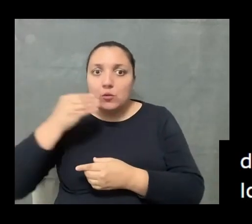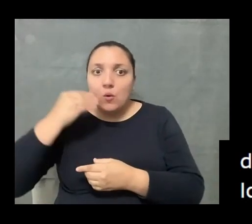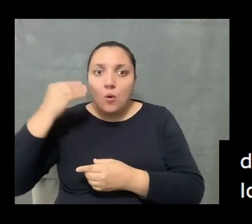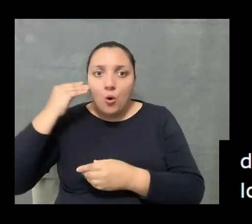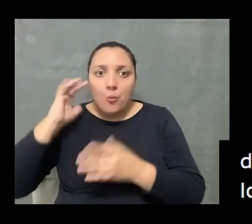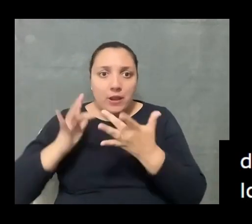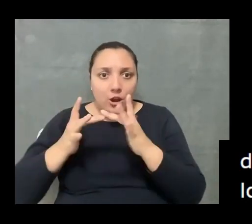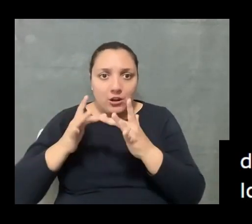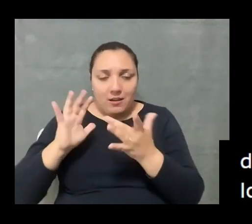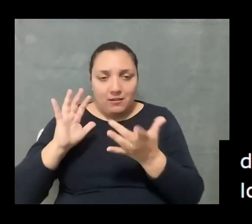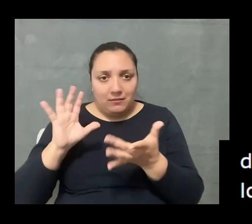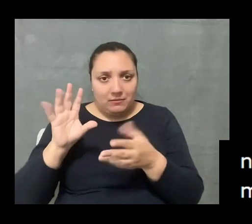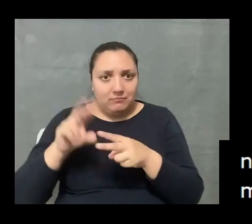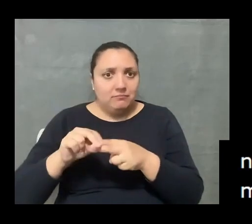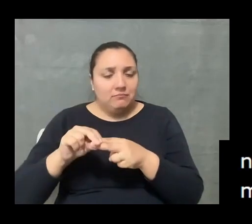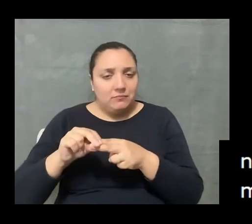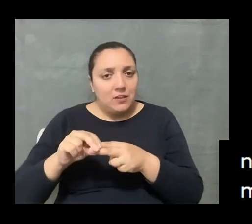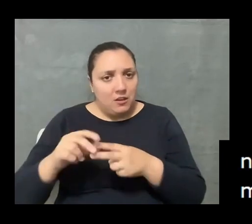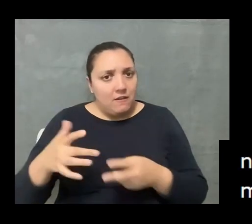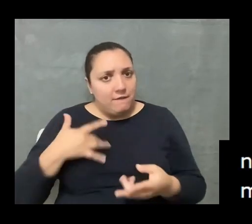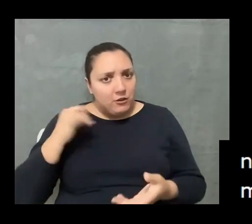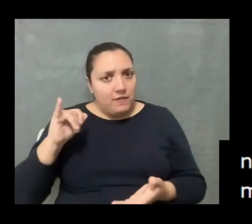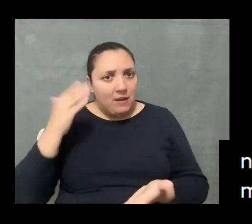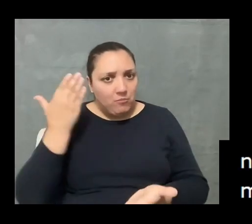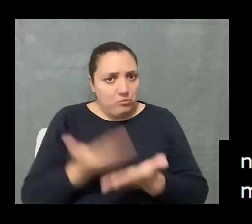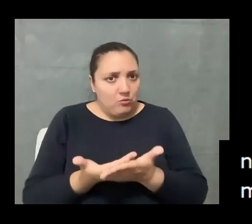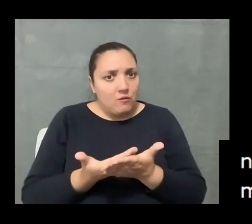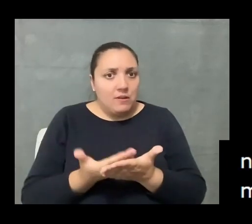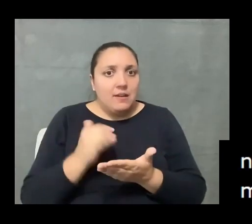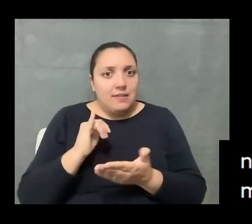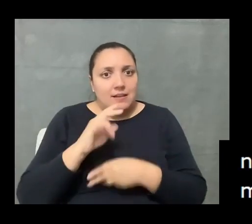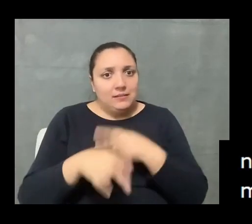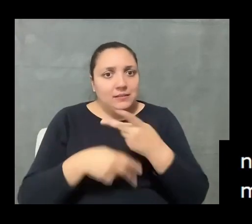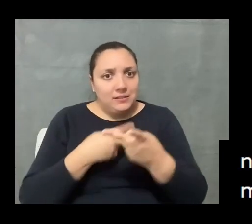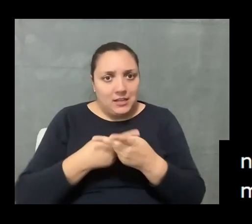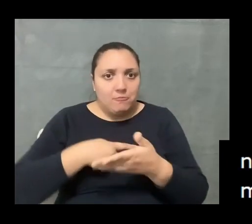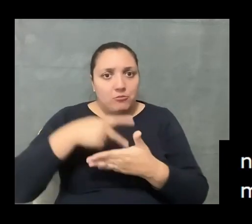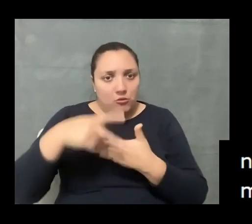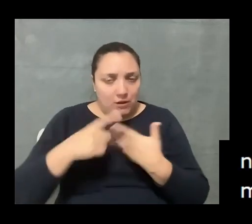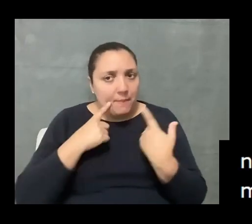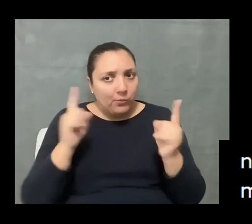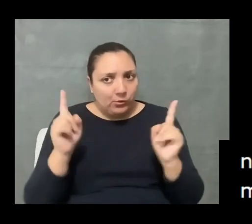connection. And we think that that's proof that these type of programs do work.